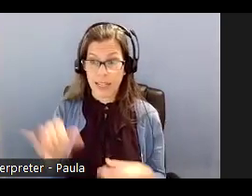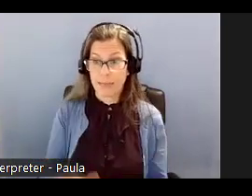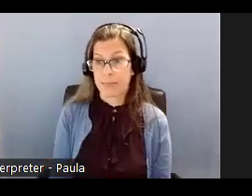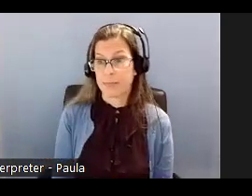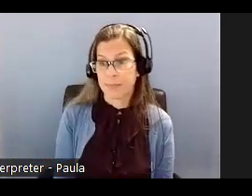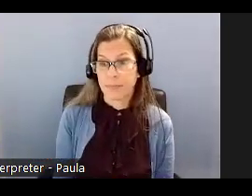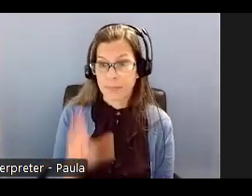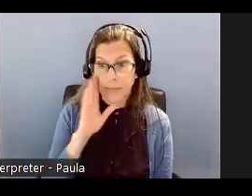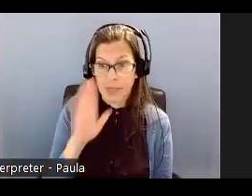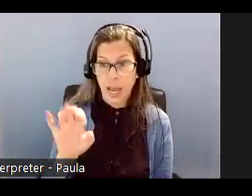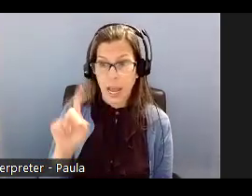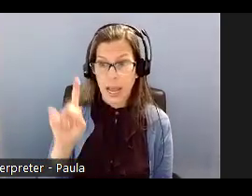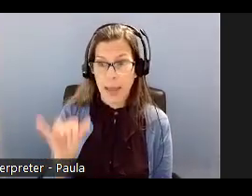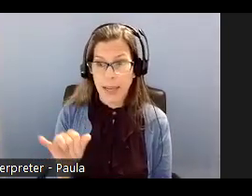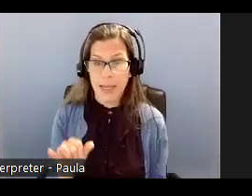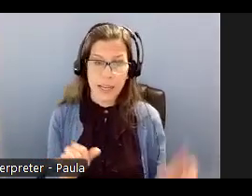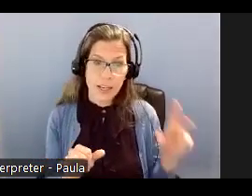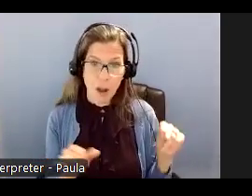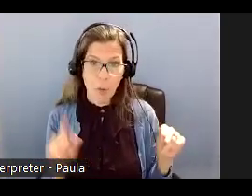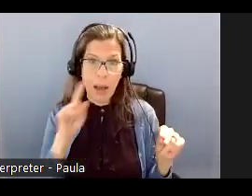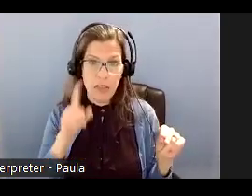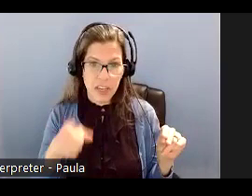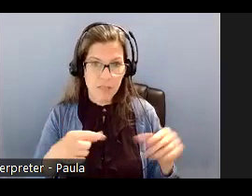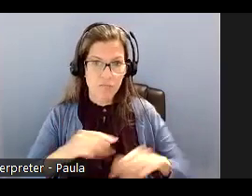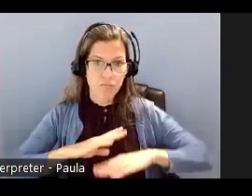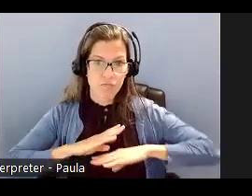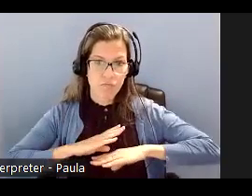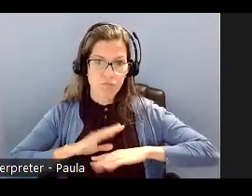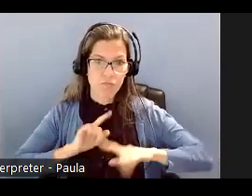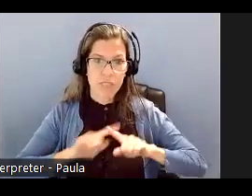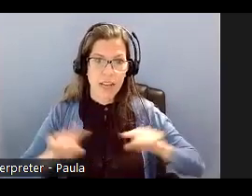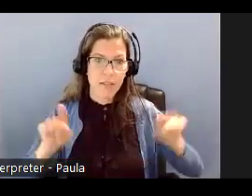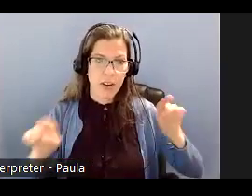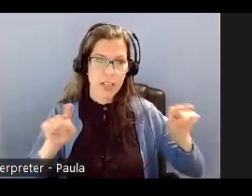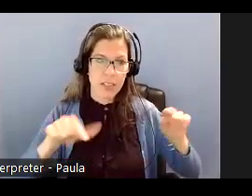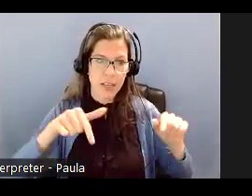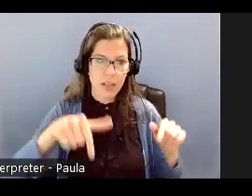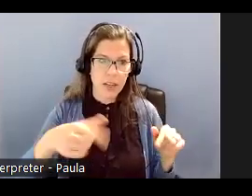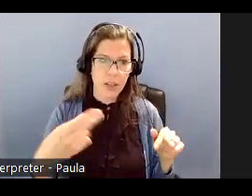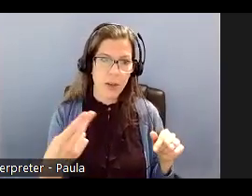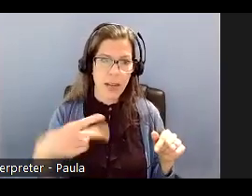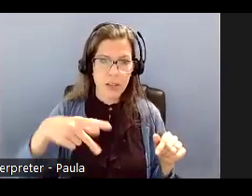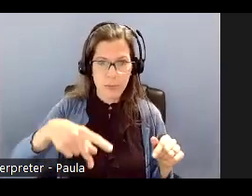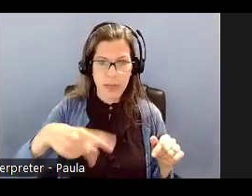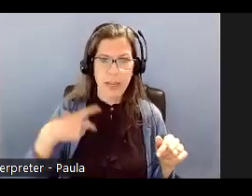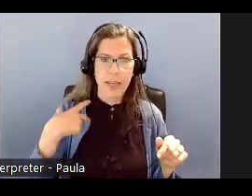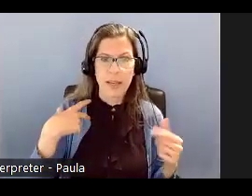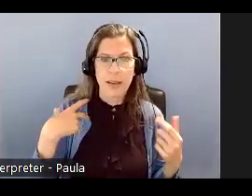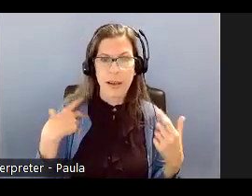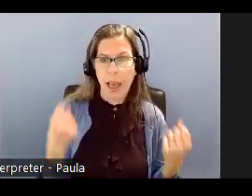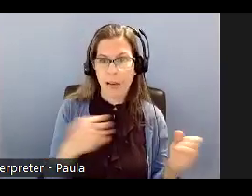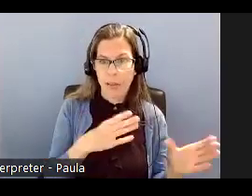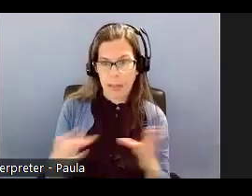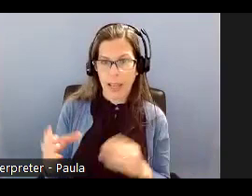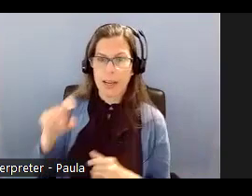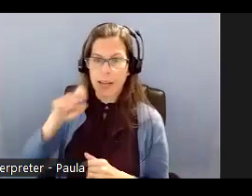Hi, Becky. No, I think you covered it, just the difference between QHP's qualified health plans and Apple